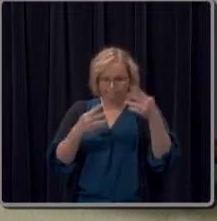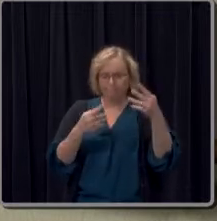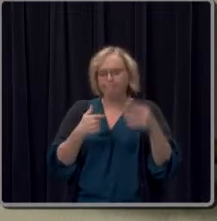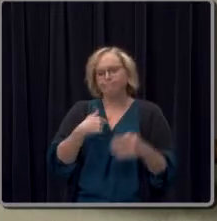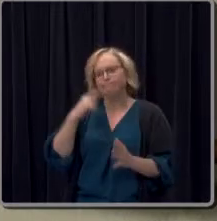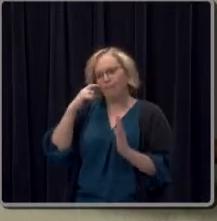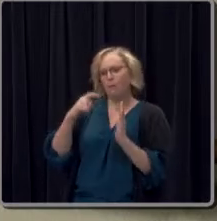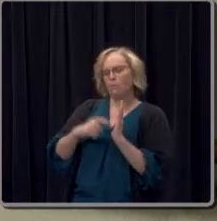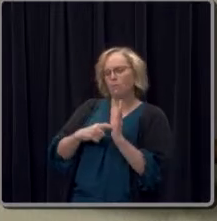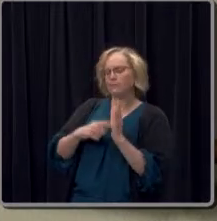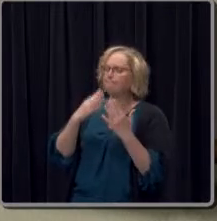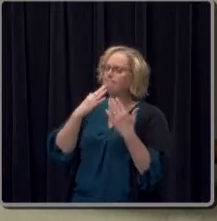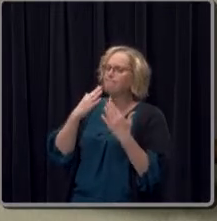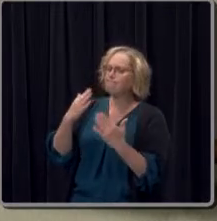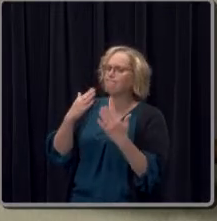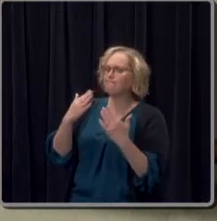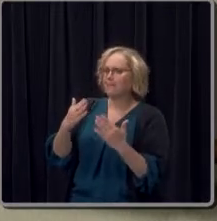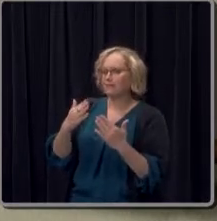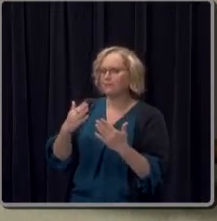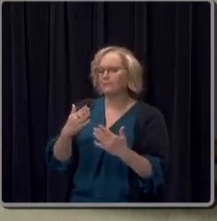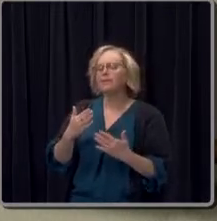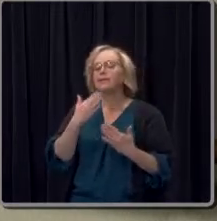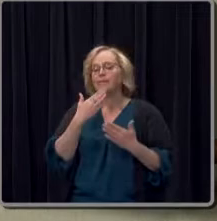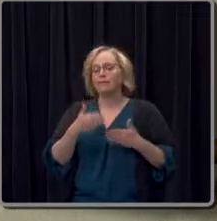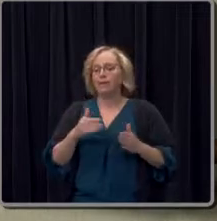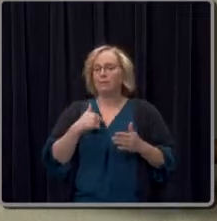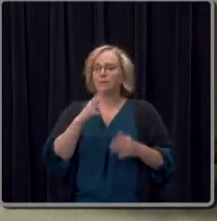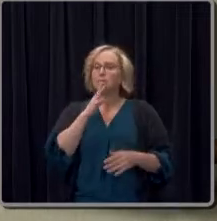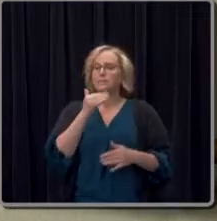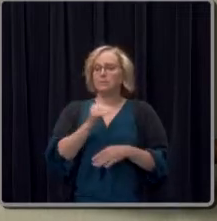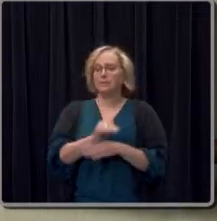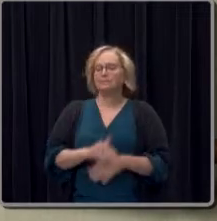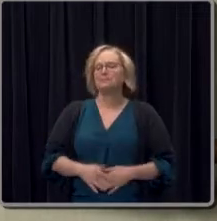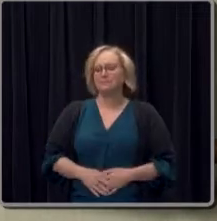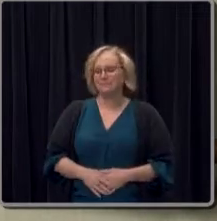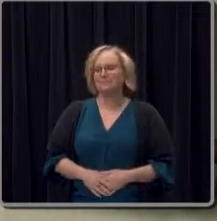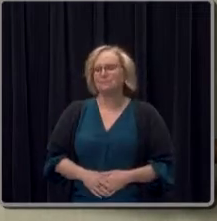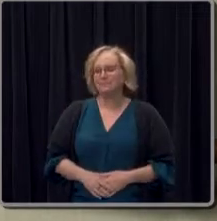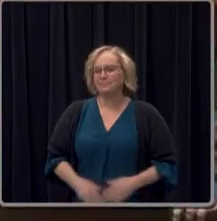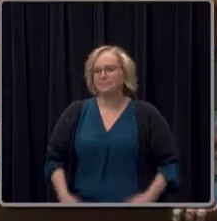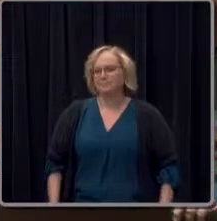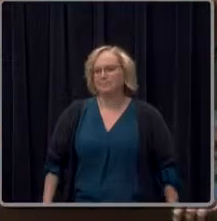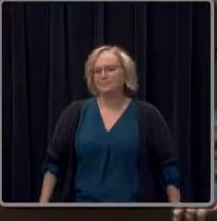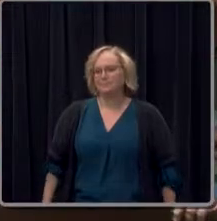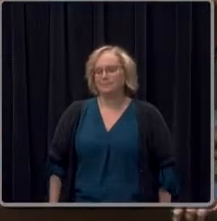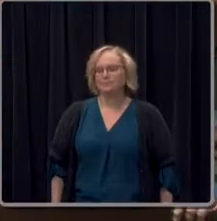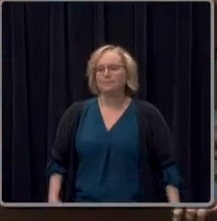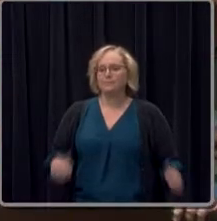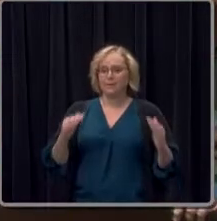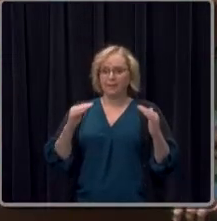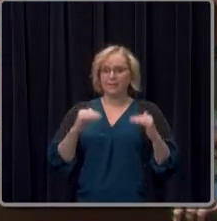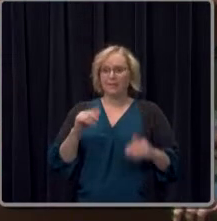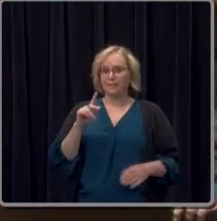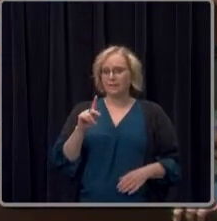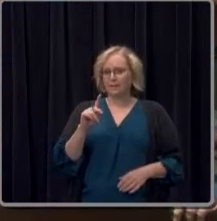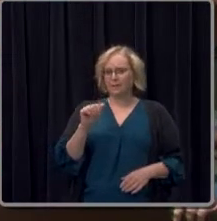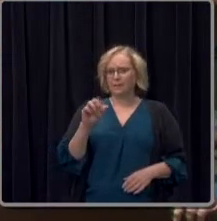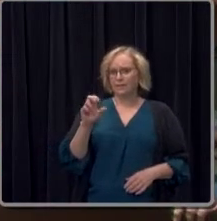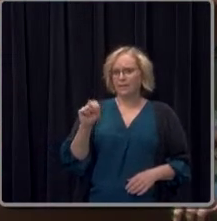you. Thank you for letting me speak tonight. Thank you. Next, we have Karen